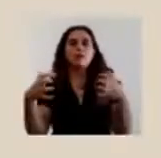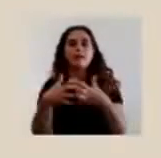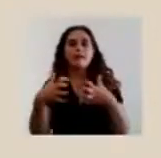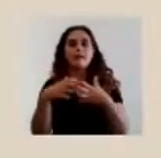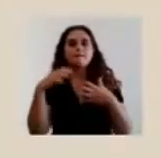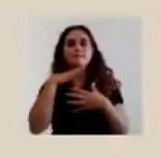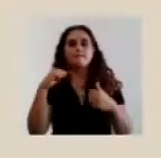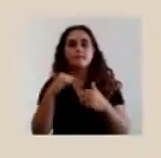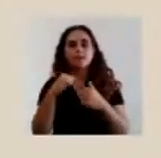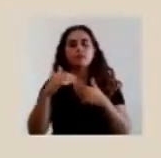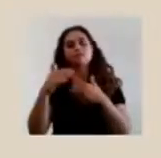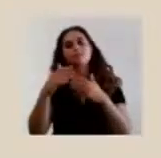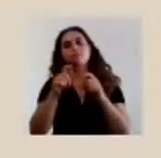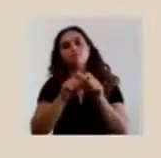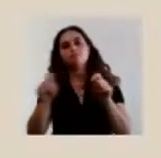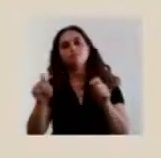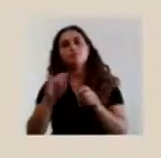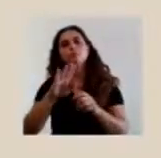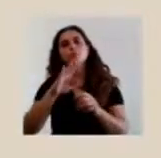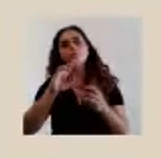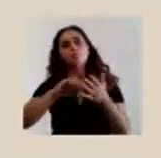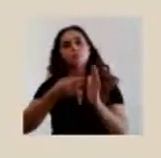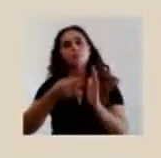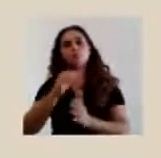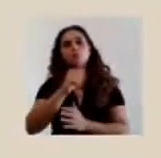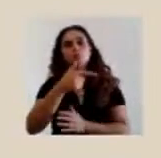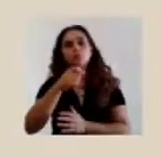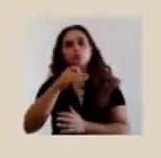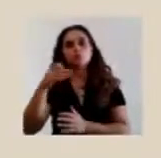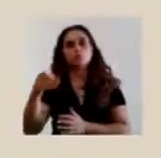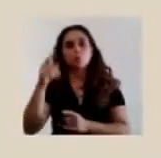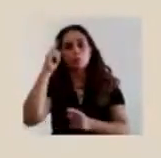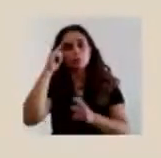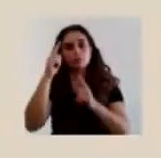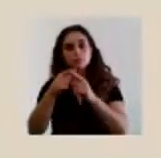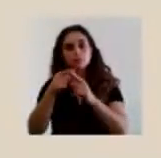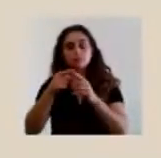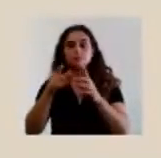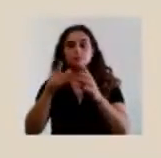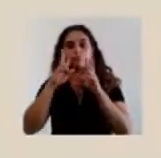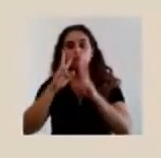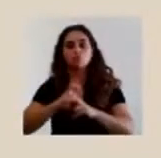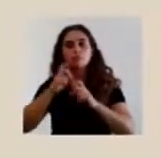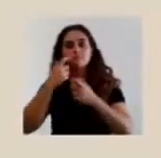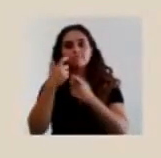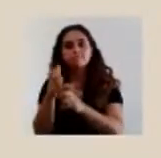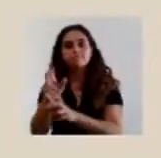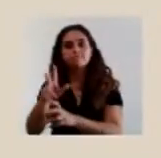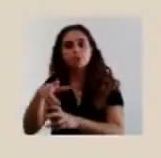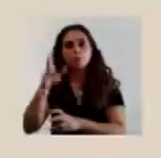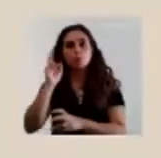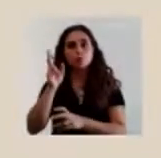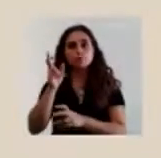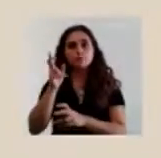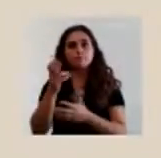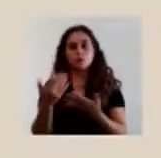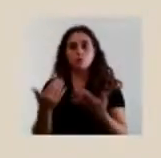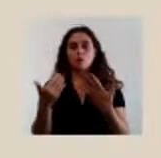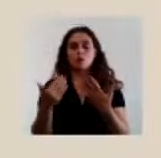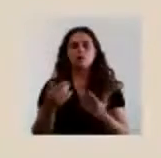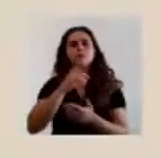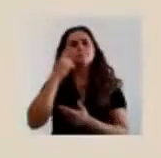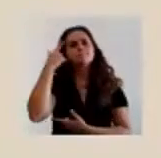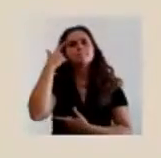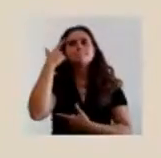administered Stroop tests in Russian to detect Russian spies. By now, you may be